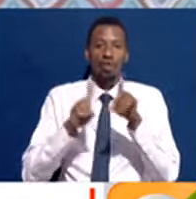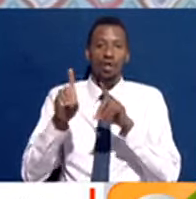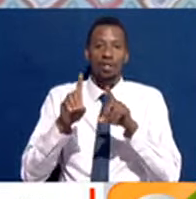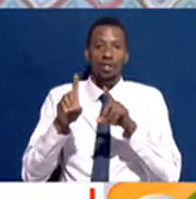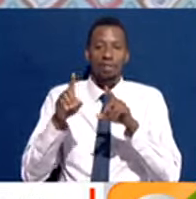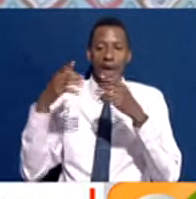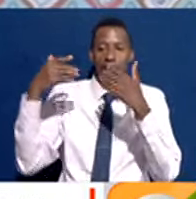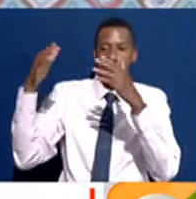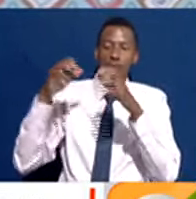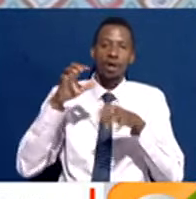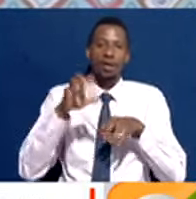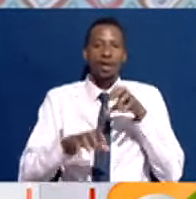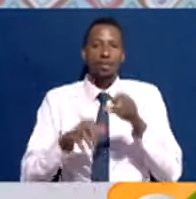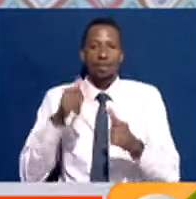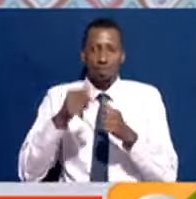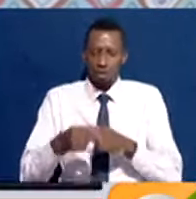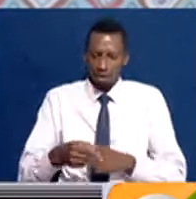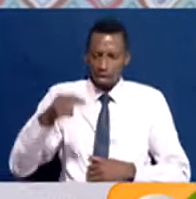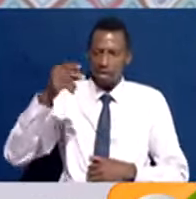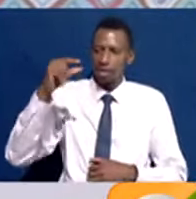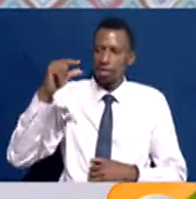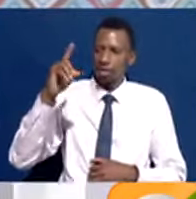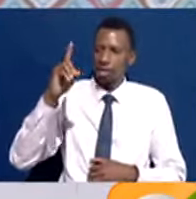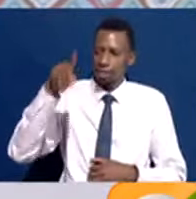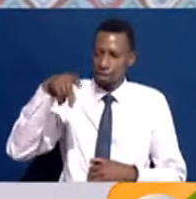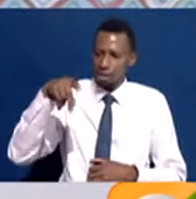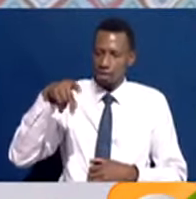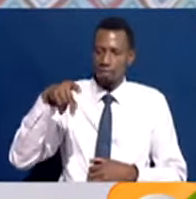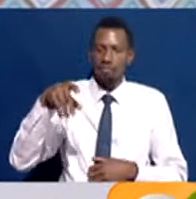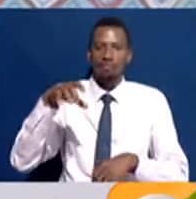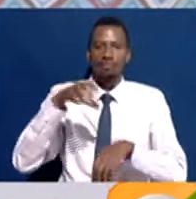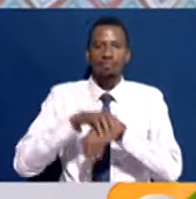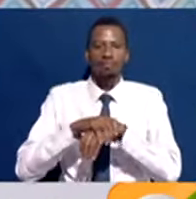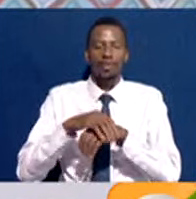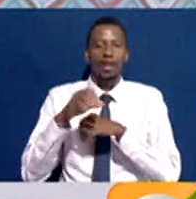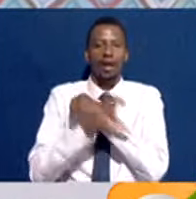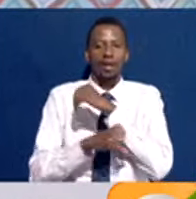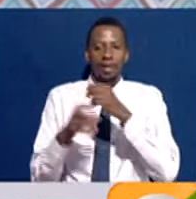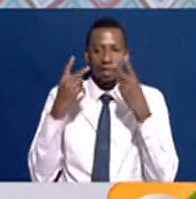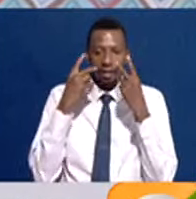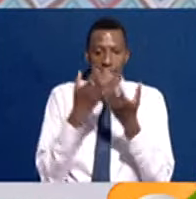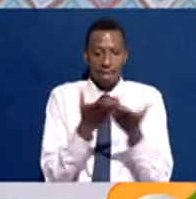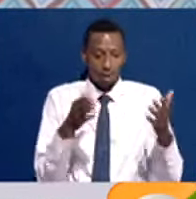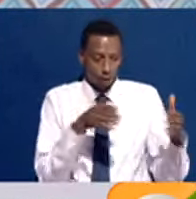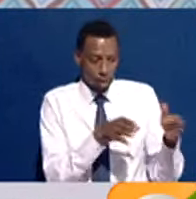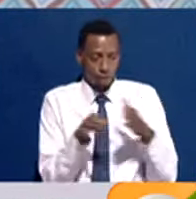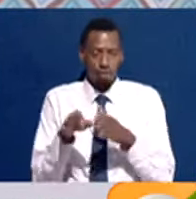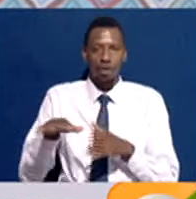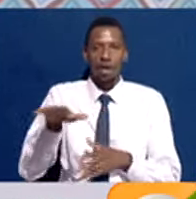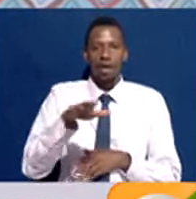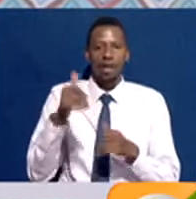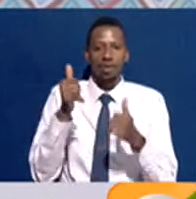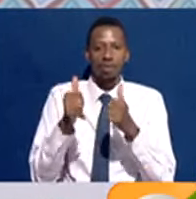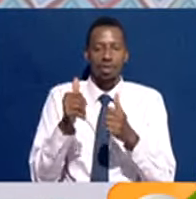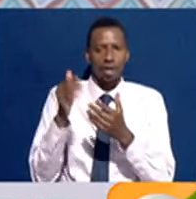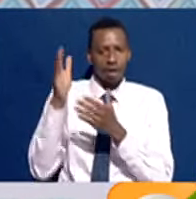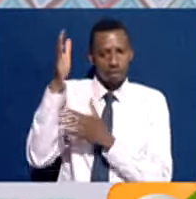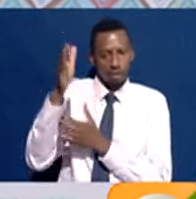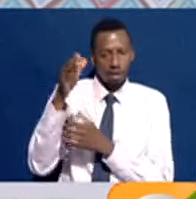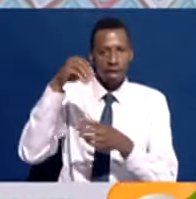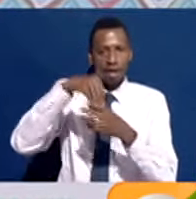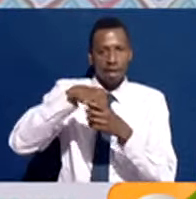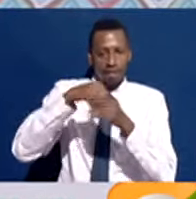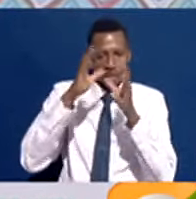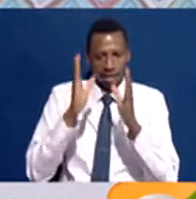that really is the highest GDP earner in the country. So we are looking at these opportunities as an area where potential investors need to put in